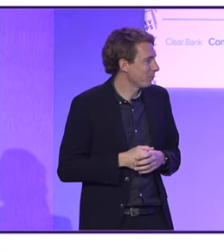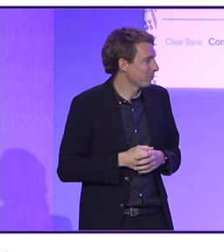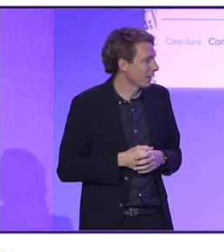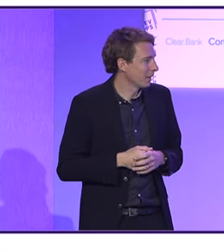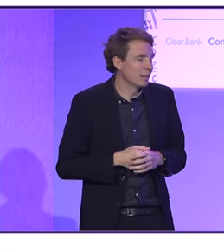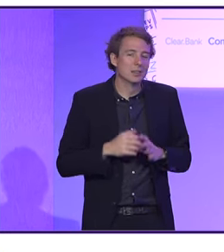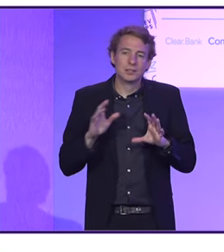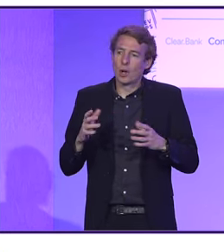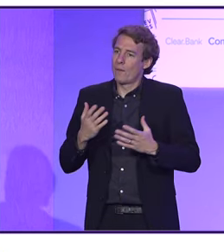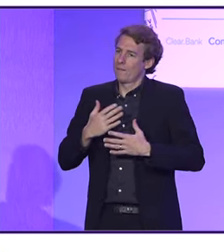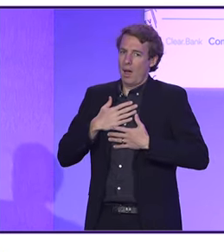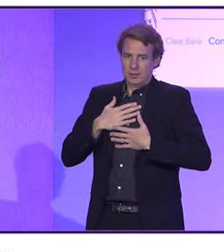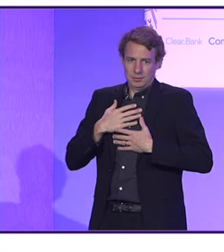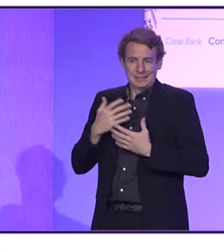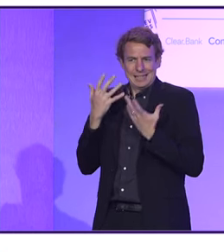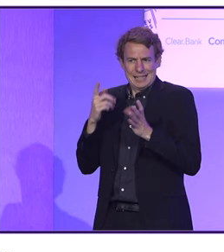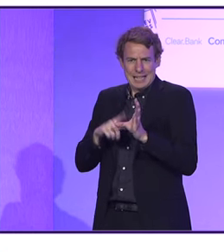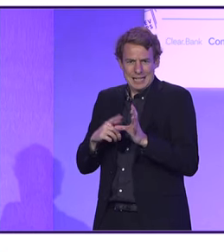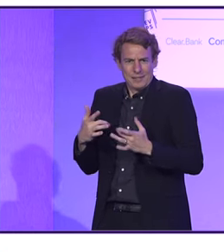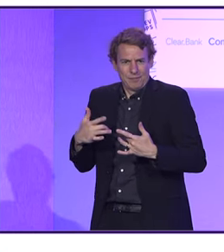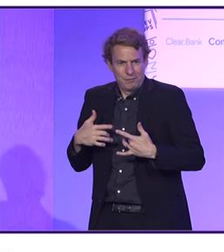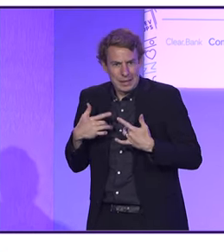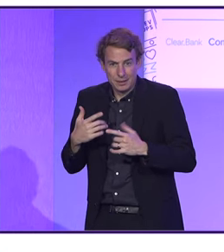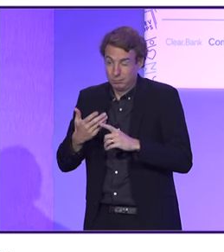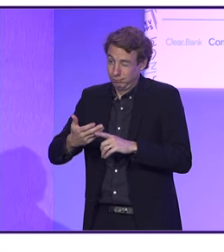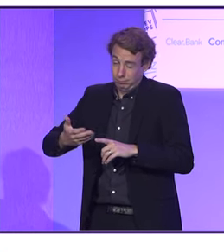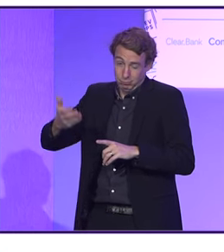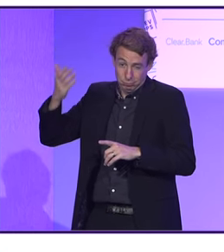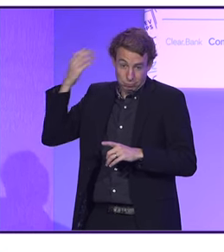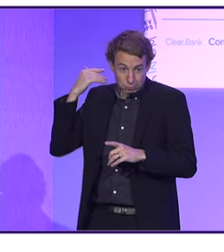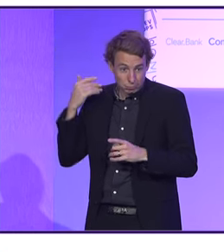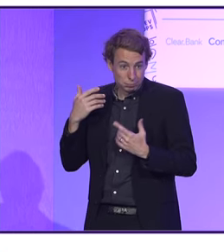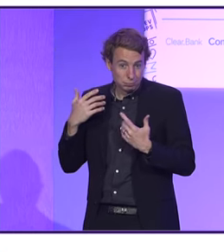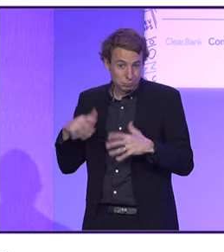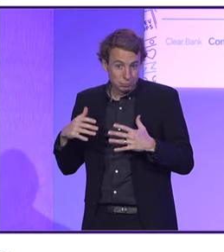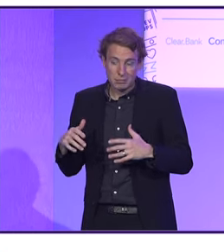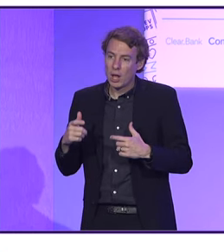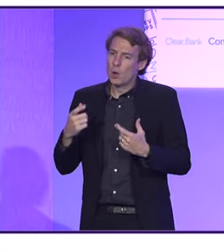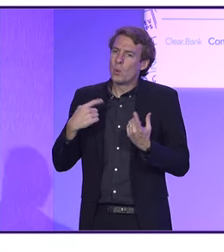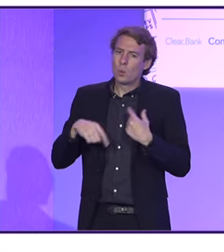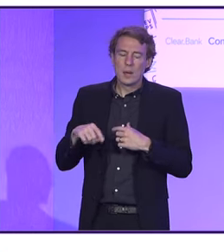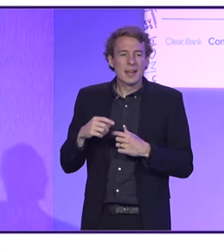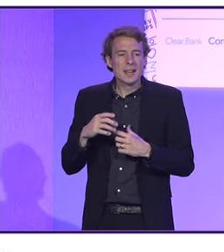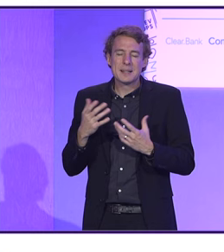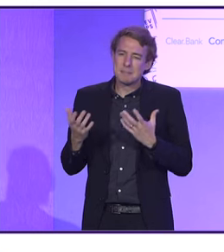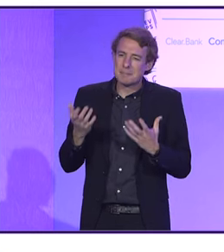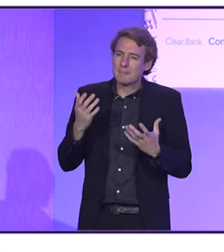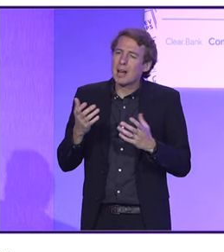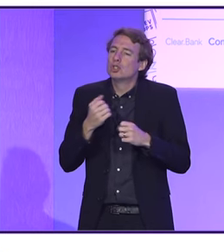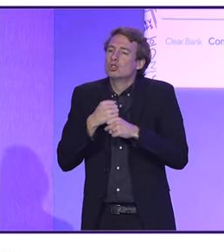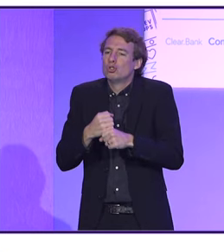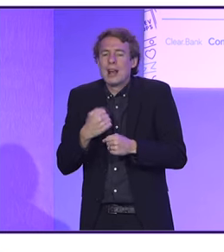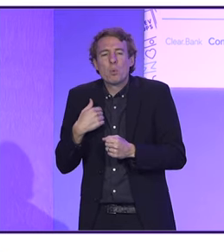So for us, 10 years seems like a long time. In the grand scheme of things, we are one of the sort of older products of this audience, so that's kind of